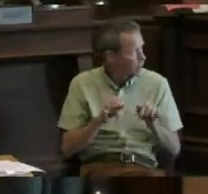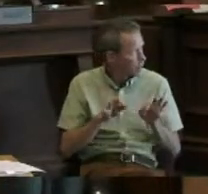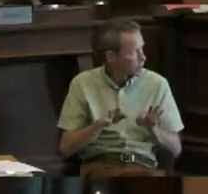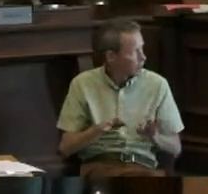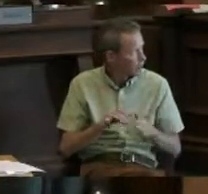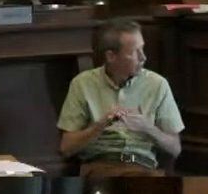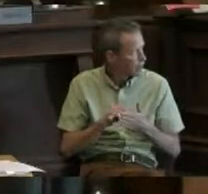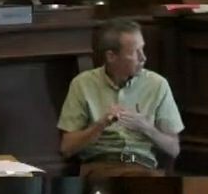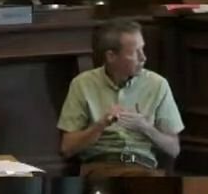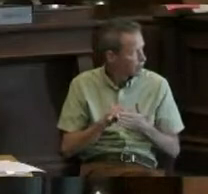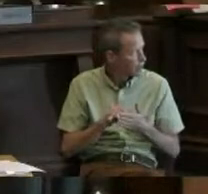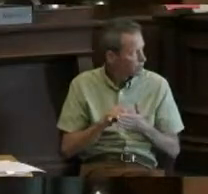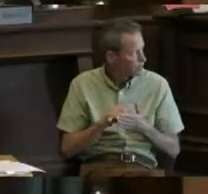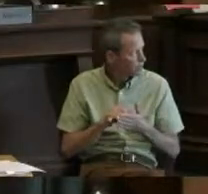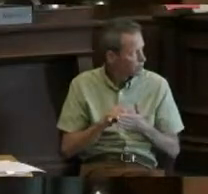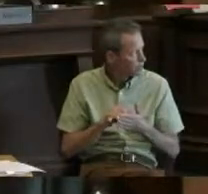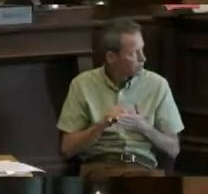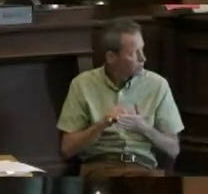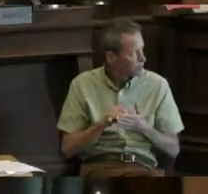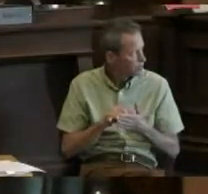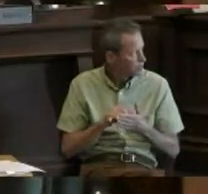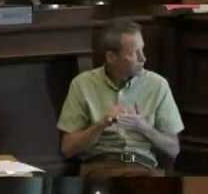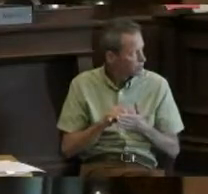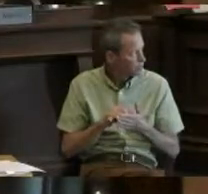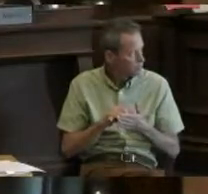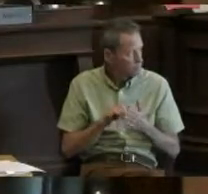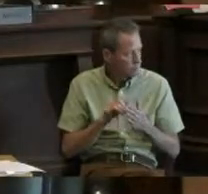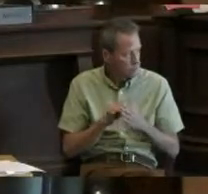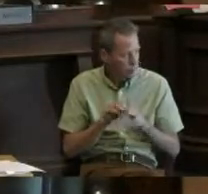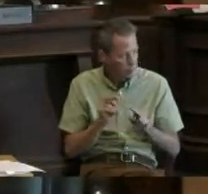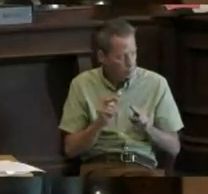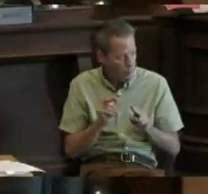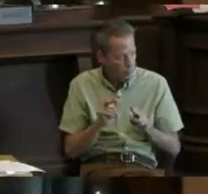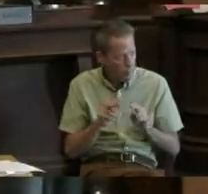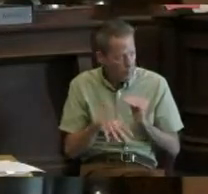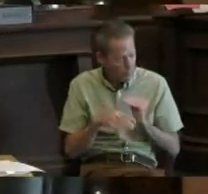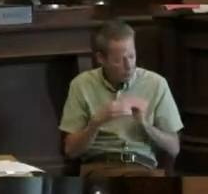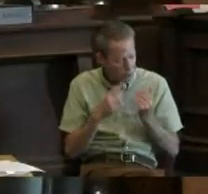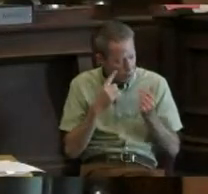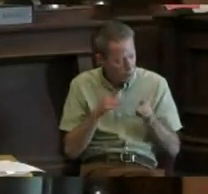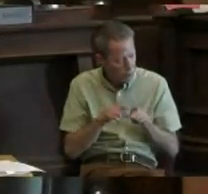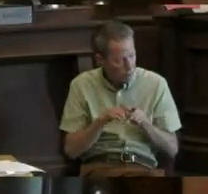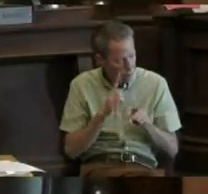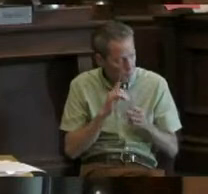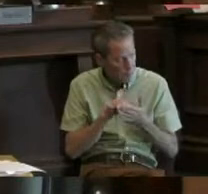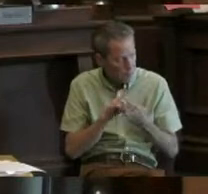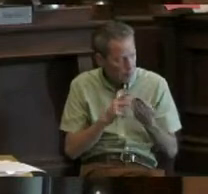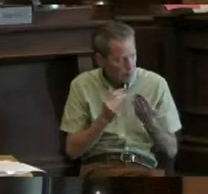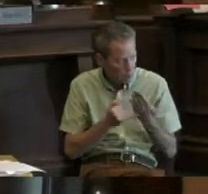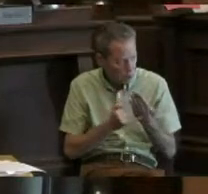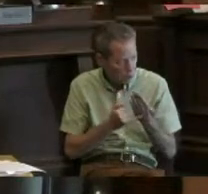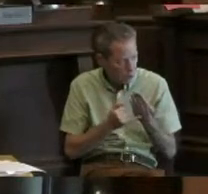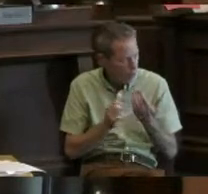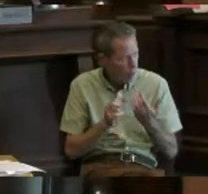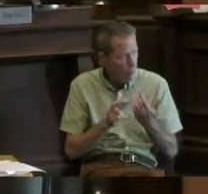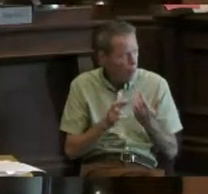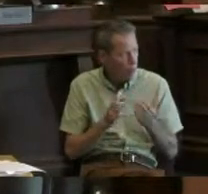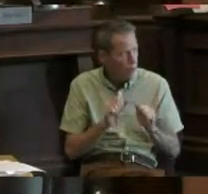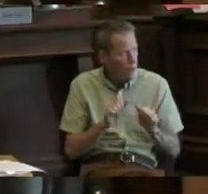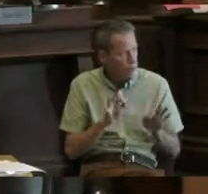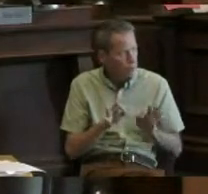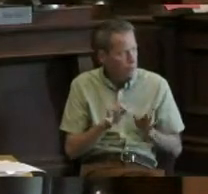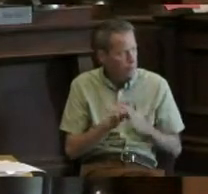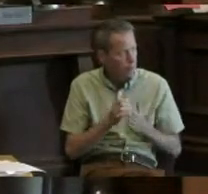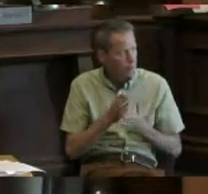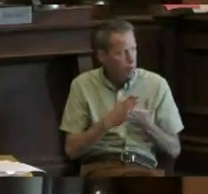that? Is this an anticipated additional agreements for this that's coming, or could you explain that